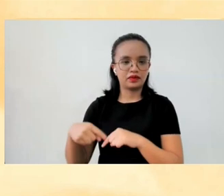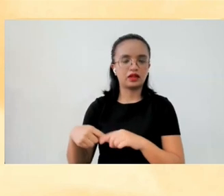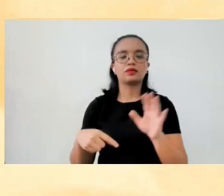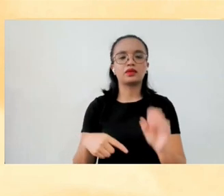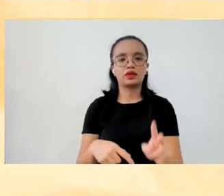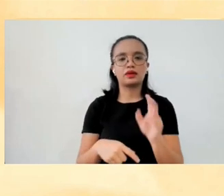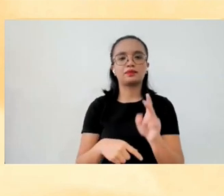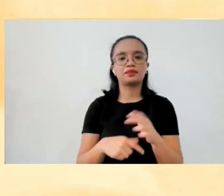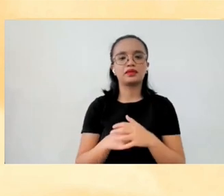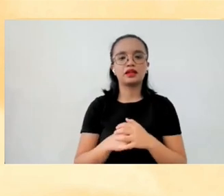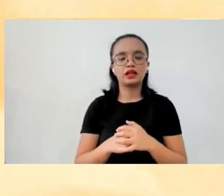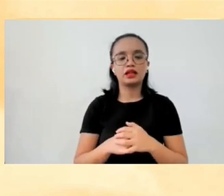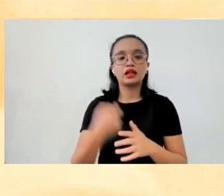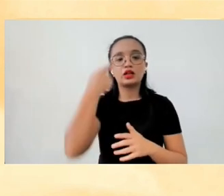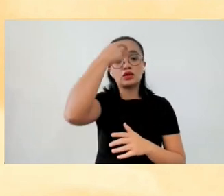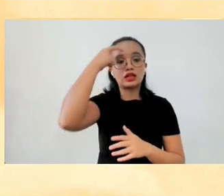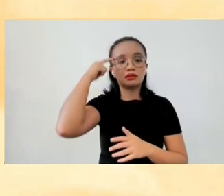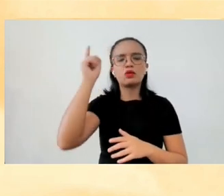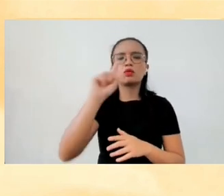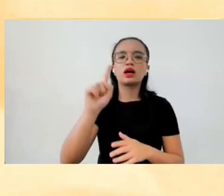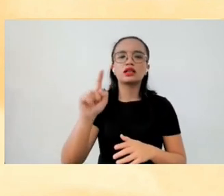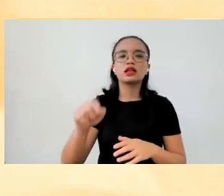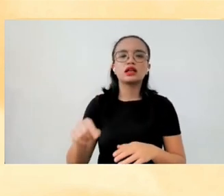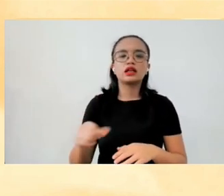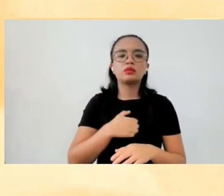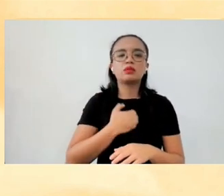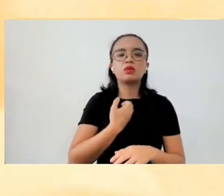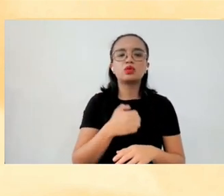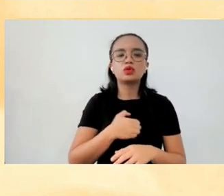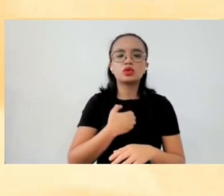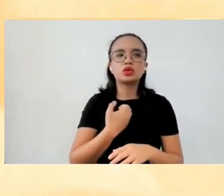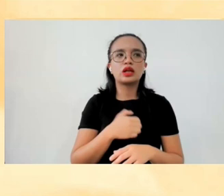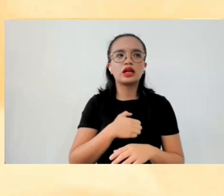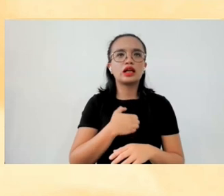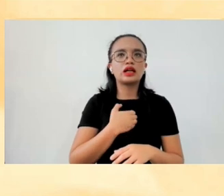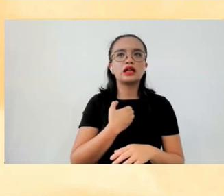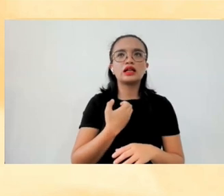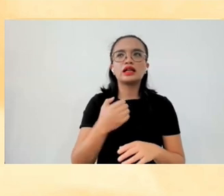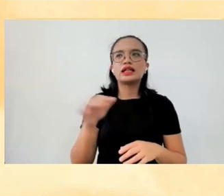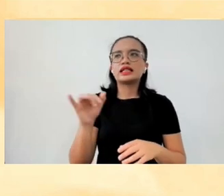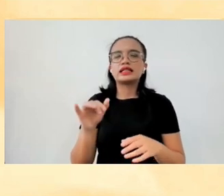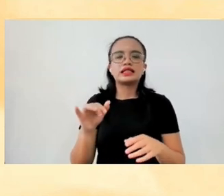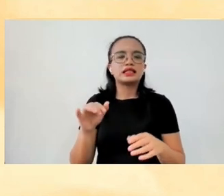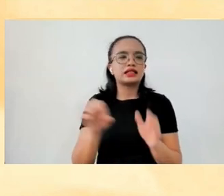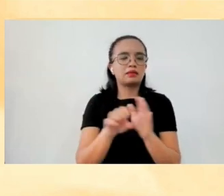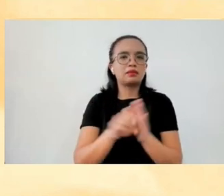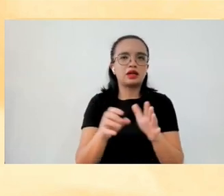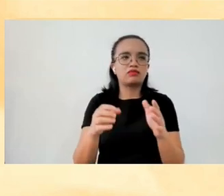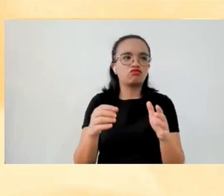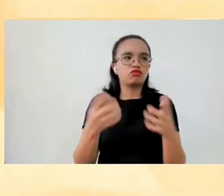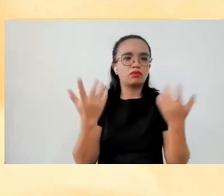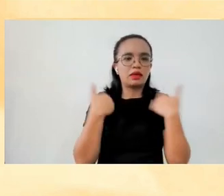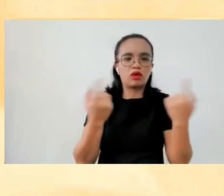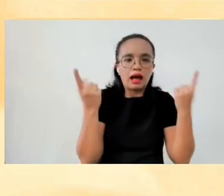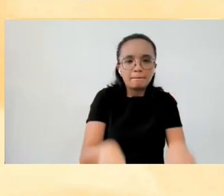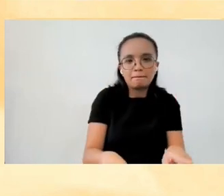Okay, so the trauma is an emotional response to a terrible event like an accident, rape, or natural